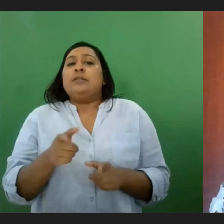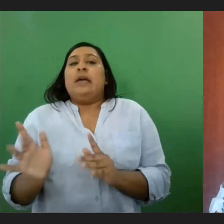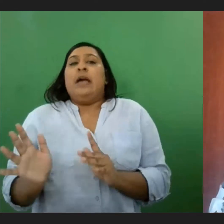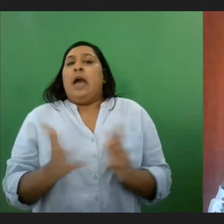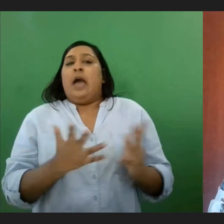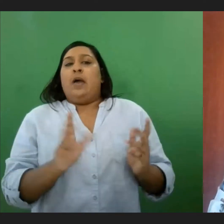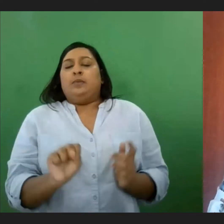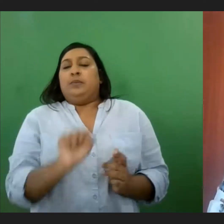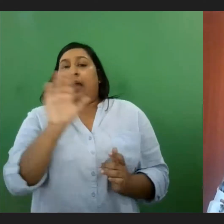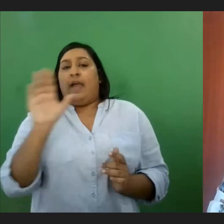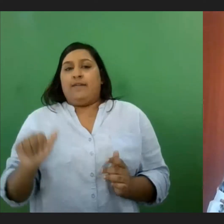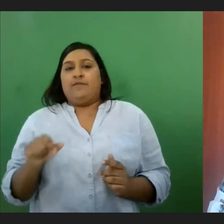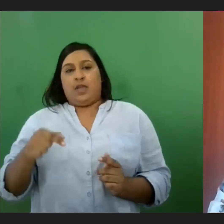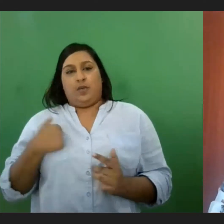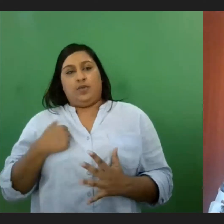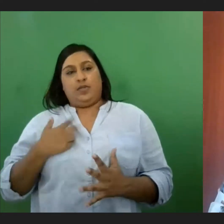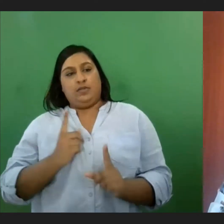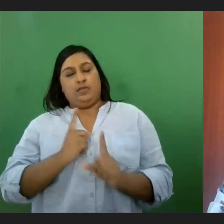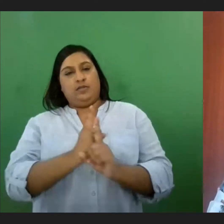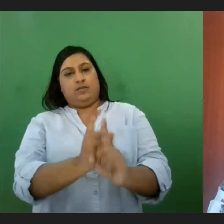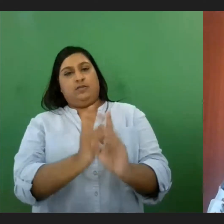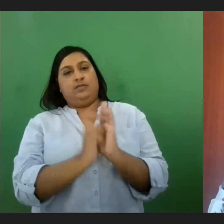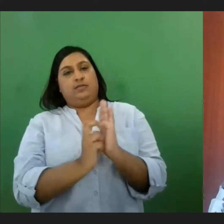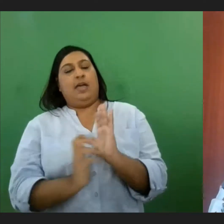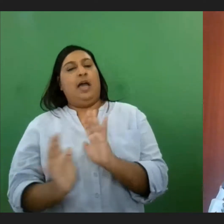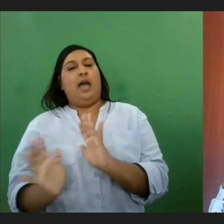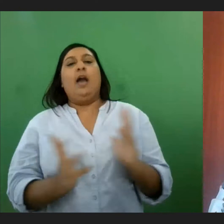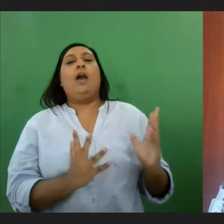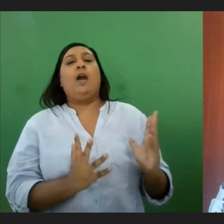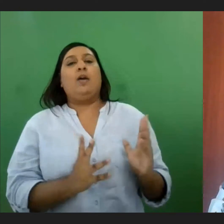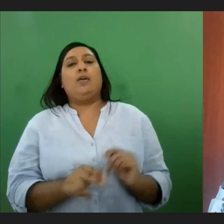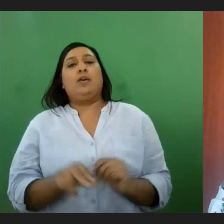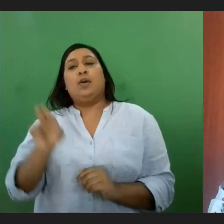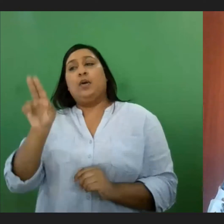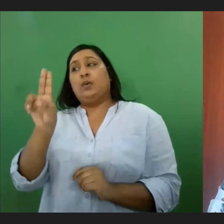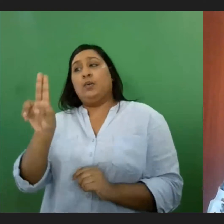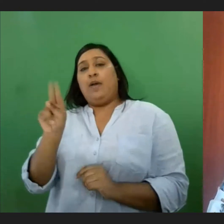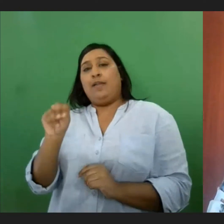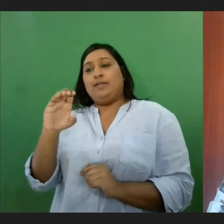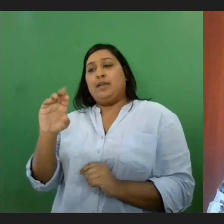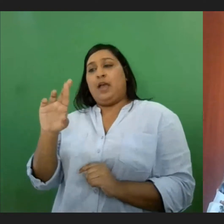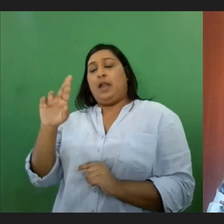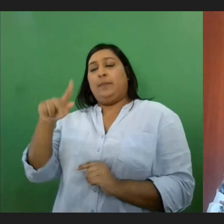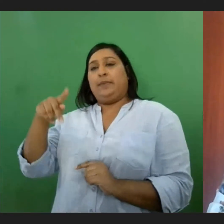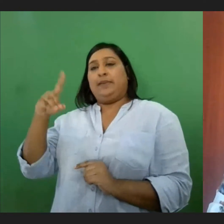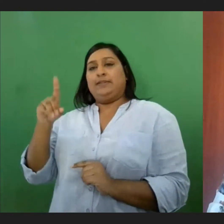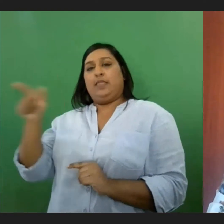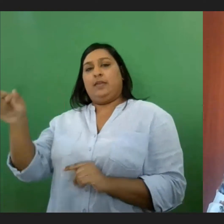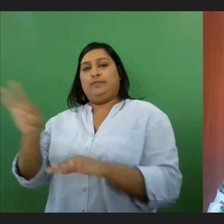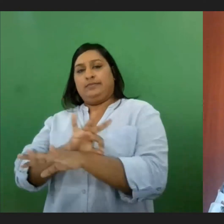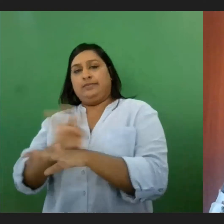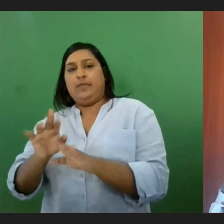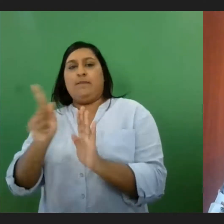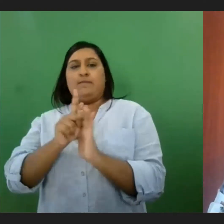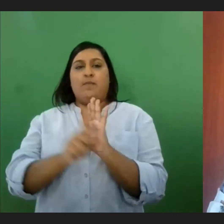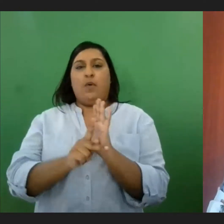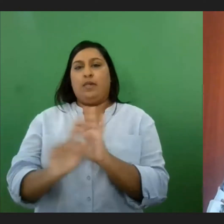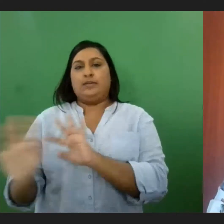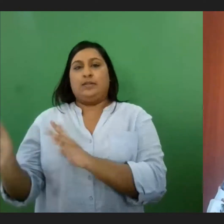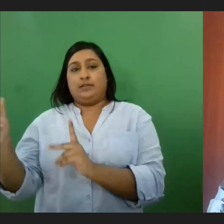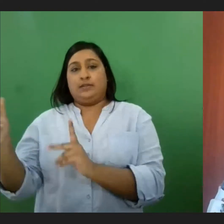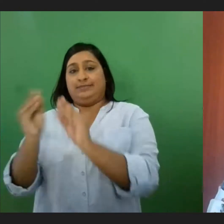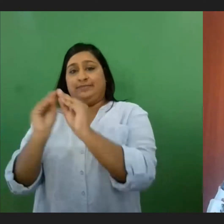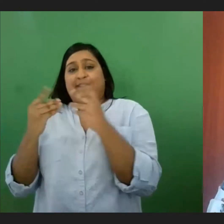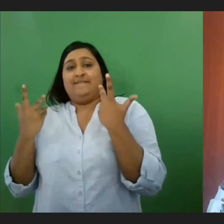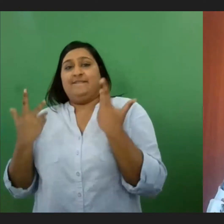South Africa complied with the requirements of the UNCRPD and policy briefs issued by the World